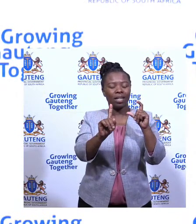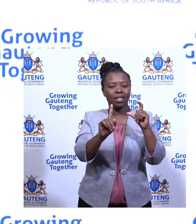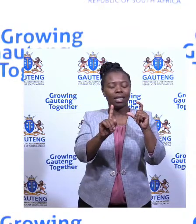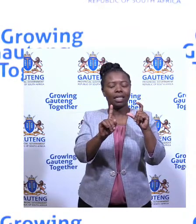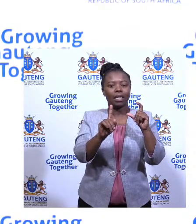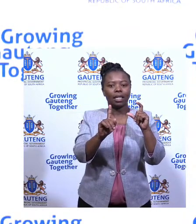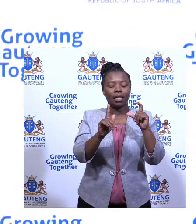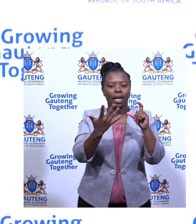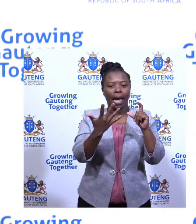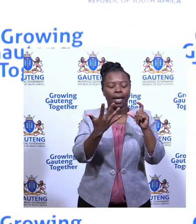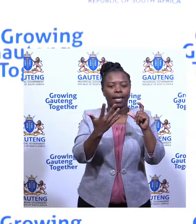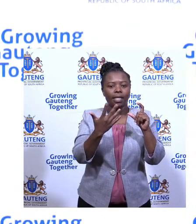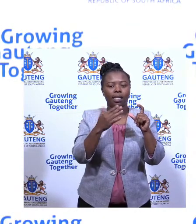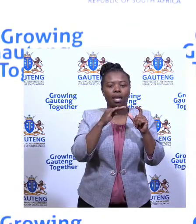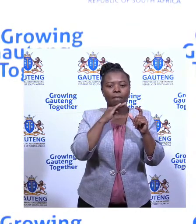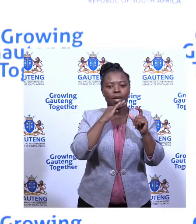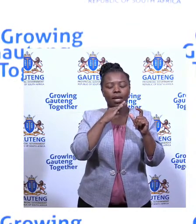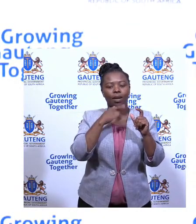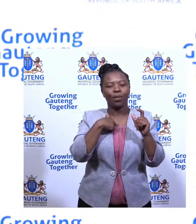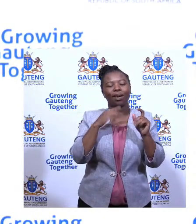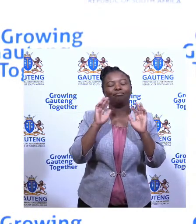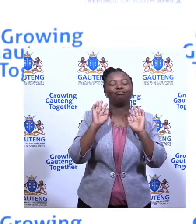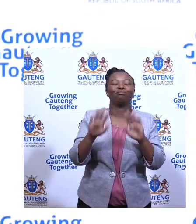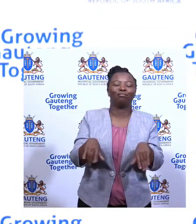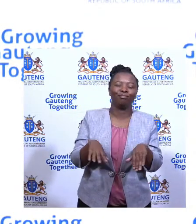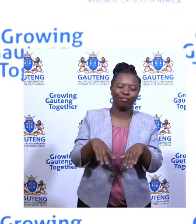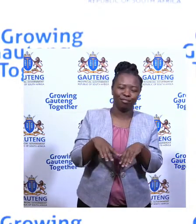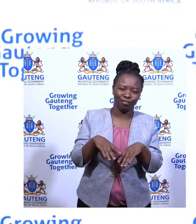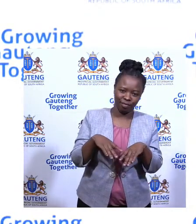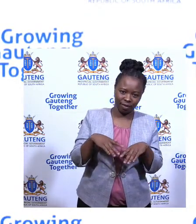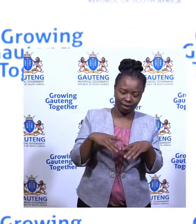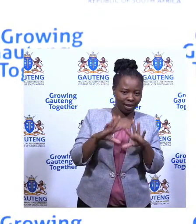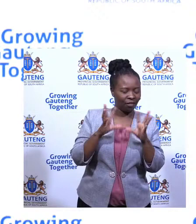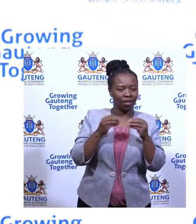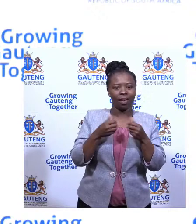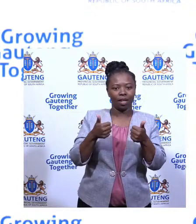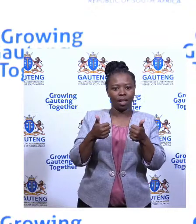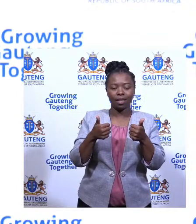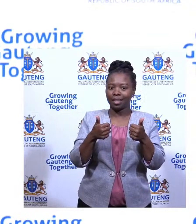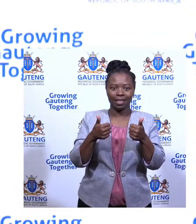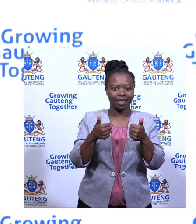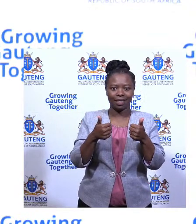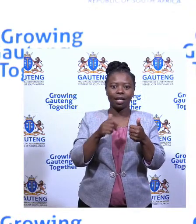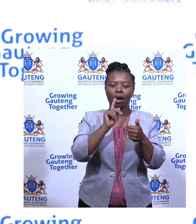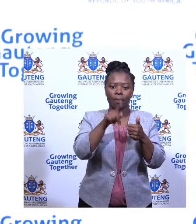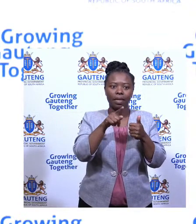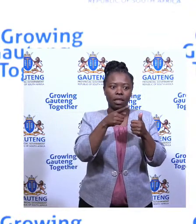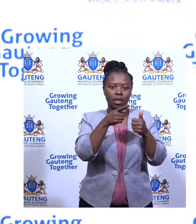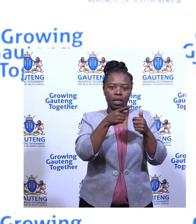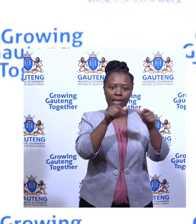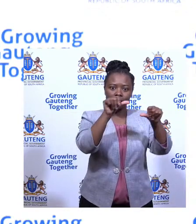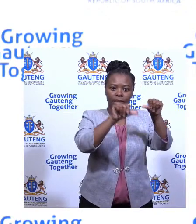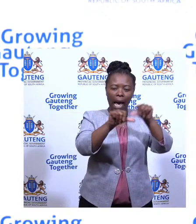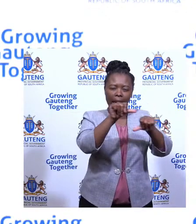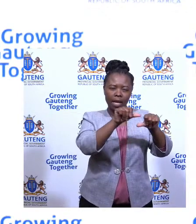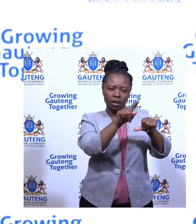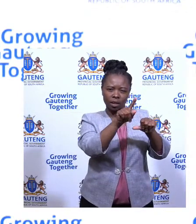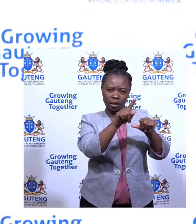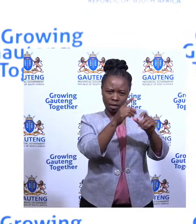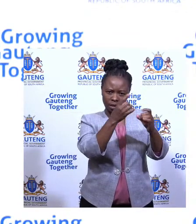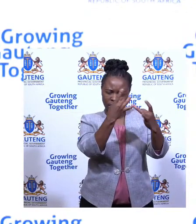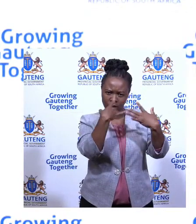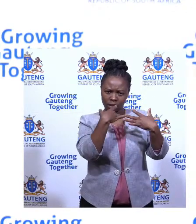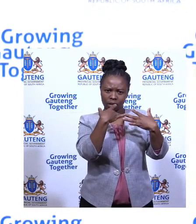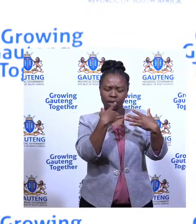it's about not letting our guard down and being led by science to do the things that are required to keep